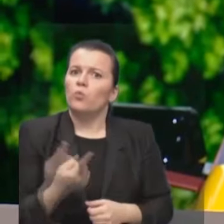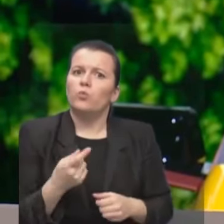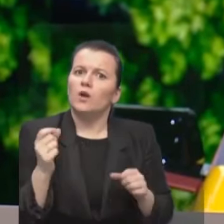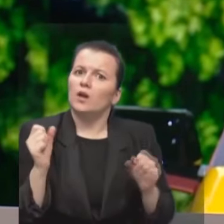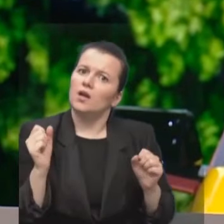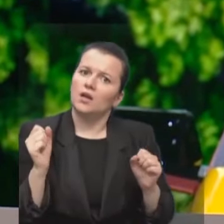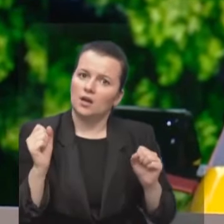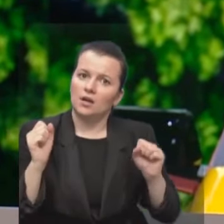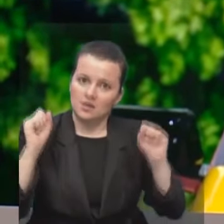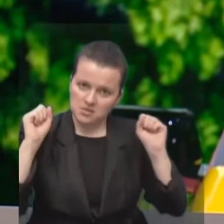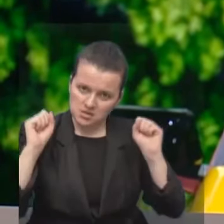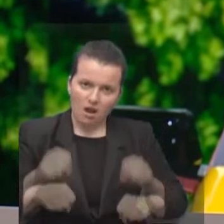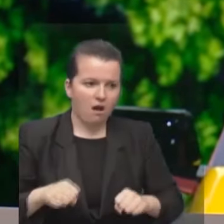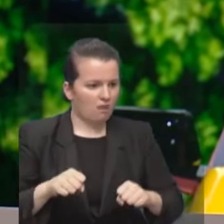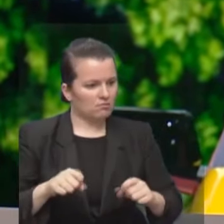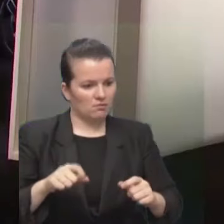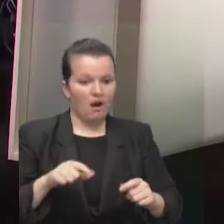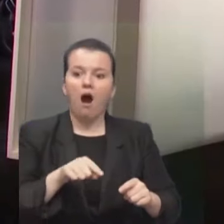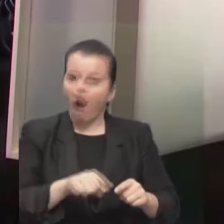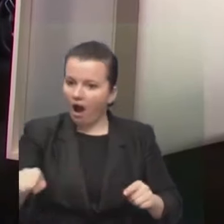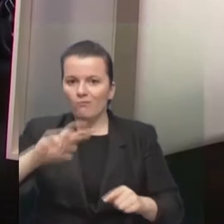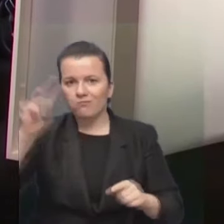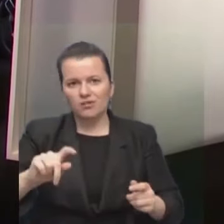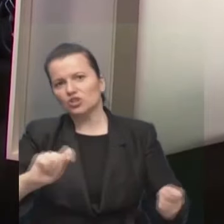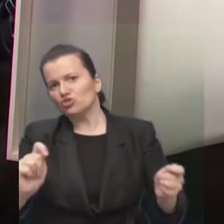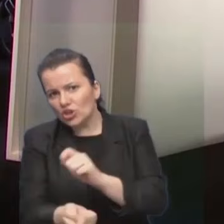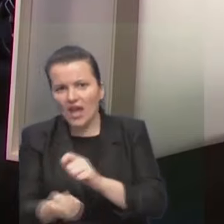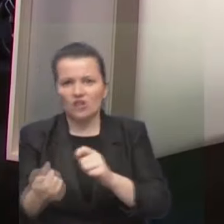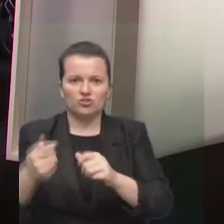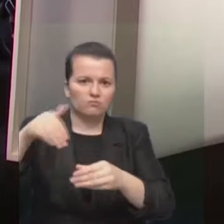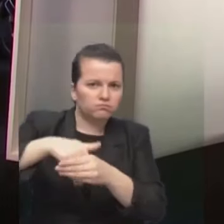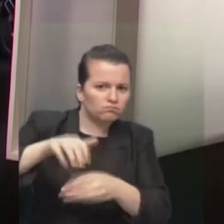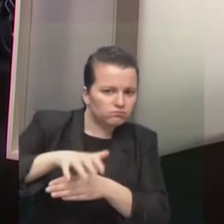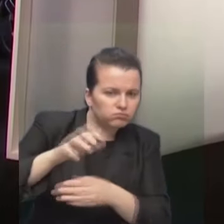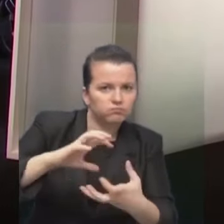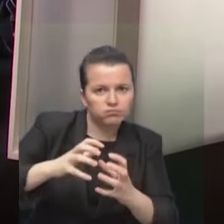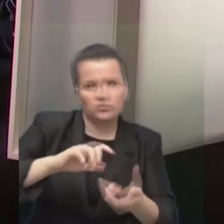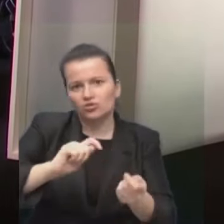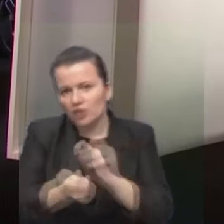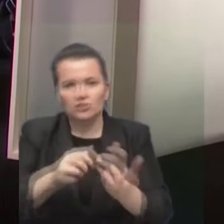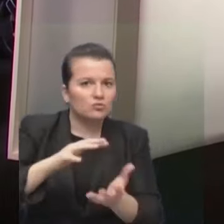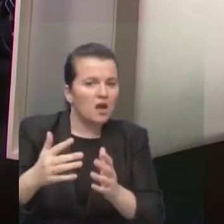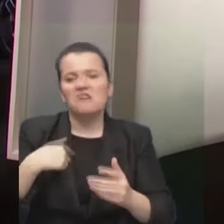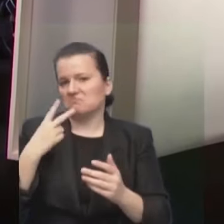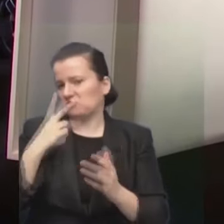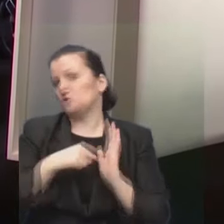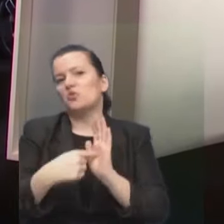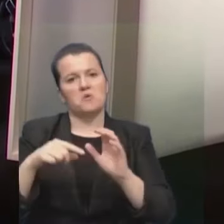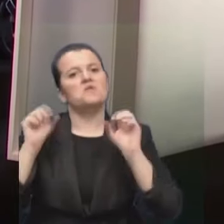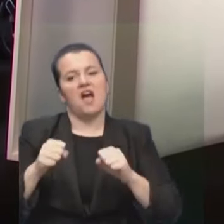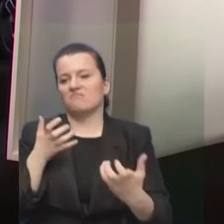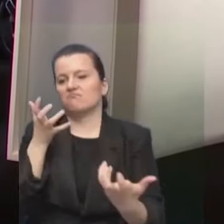changing demands, but the overall inventory levels are supposed, well, we want to bring them down by 25%. Now, that